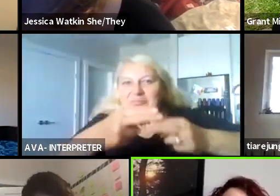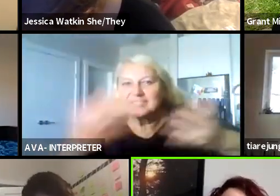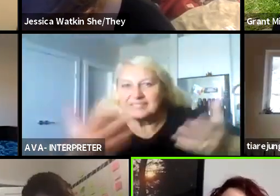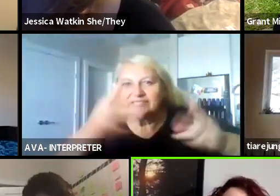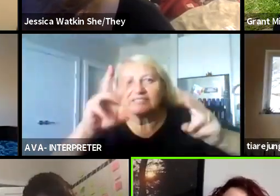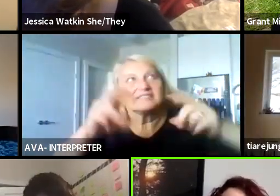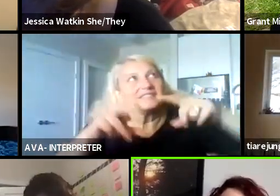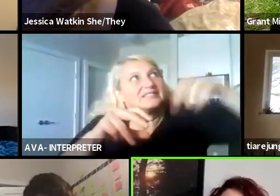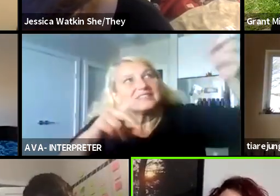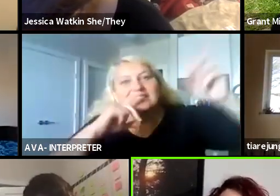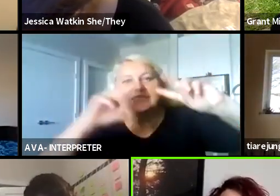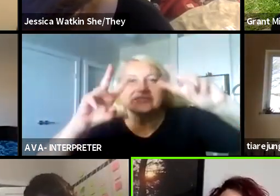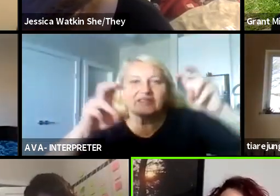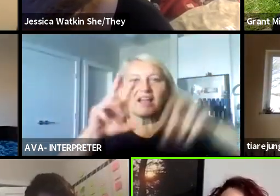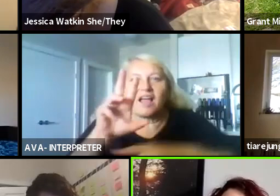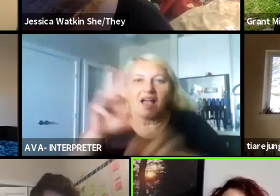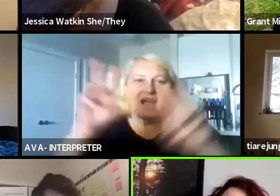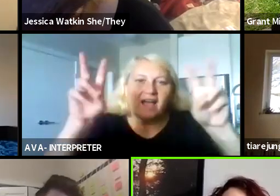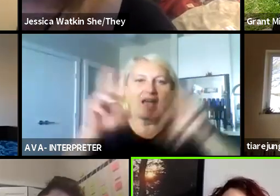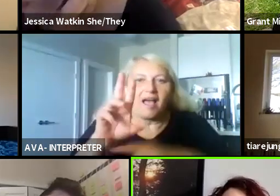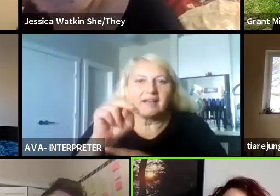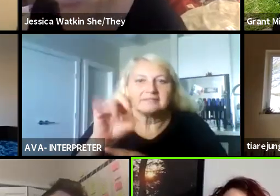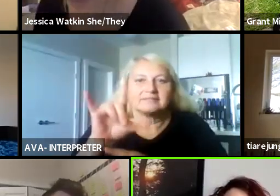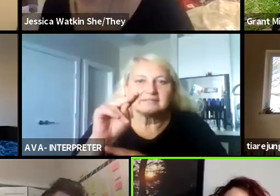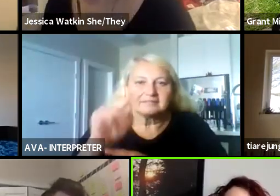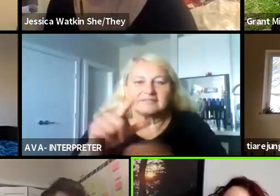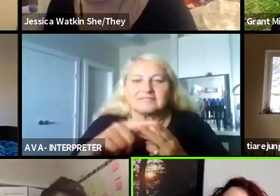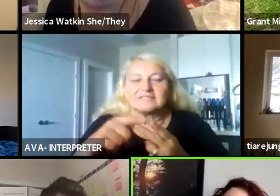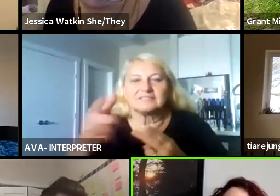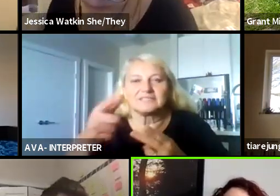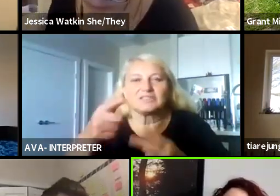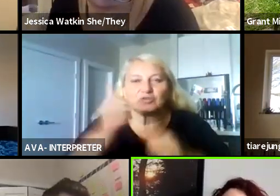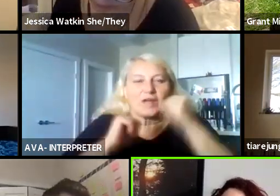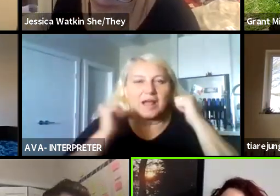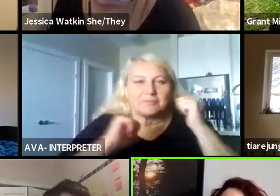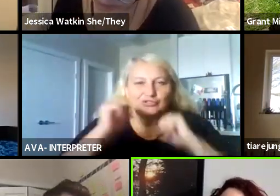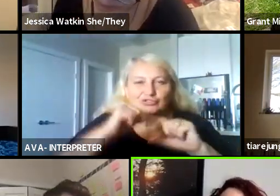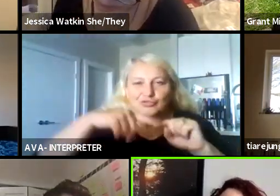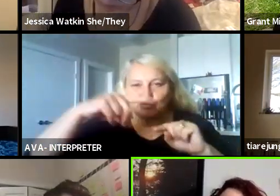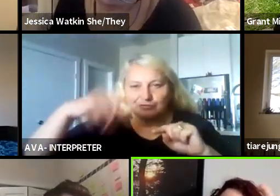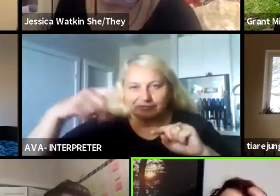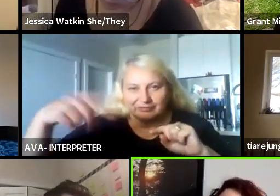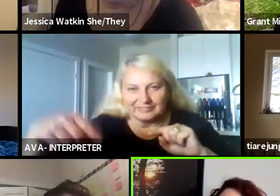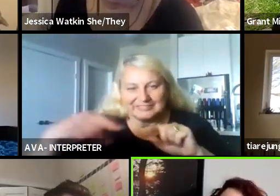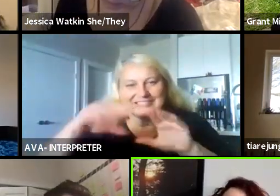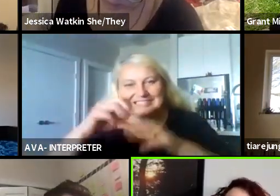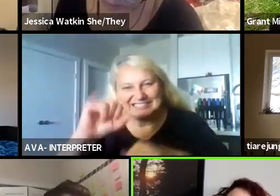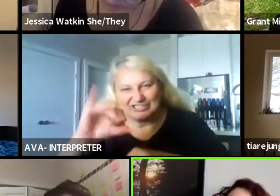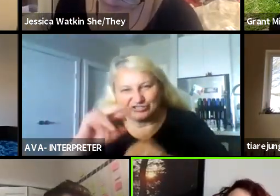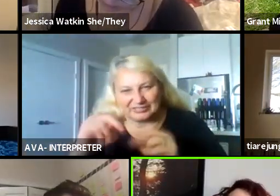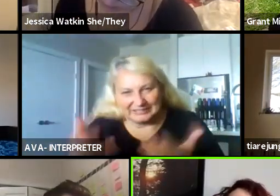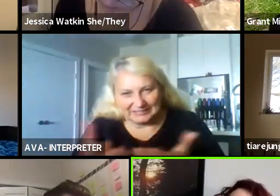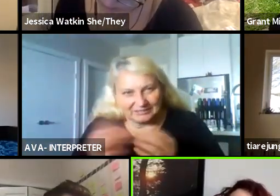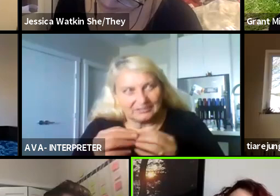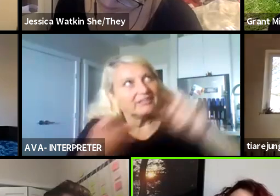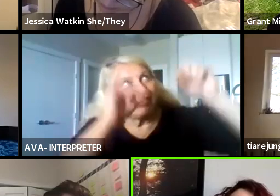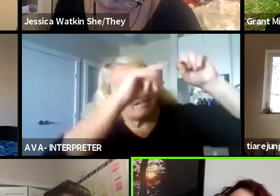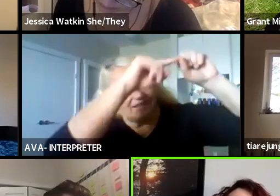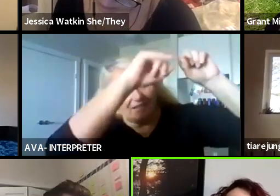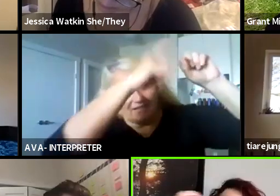Unsettling Dramaturgy Praxis Session, and probably missing some words there. And then there was this little green pathway coming